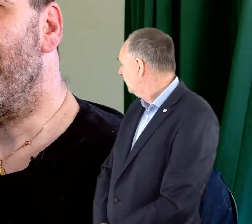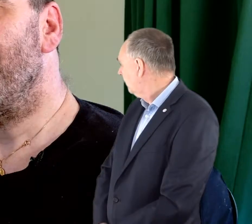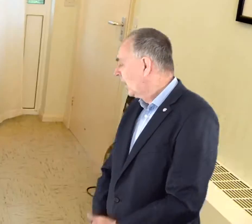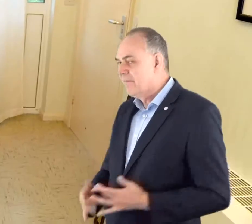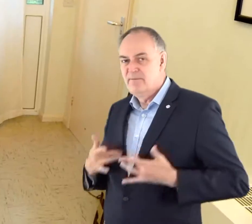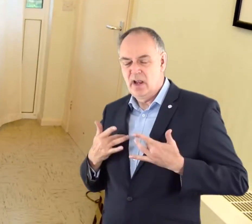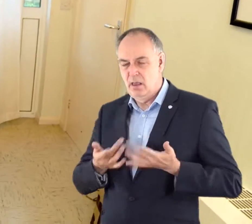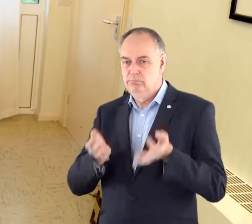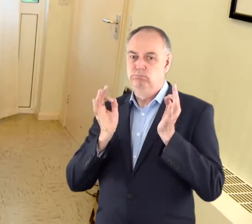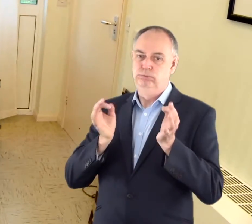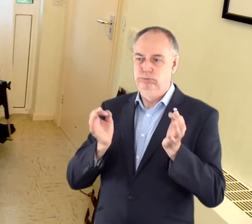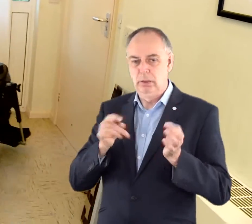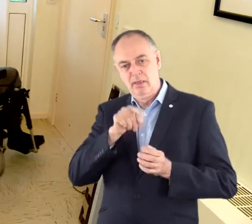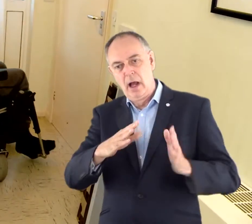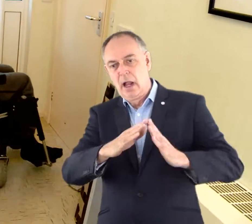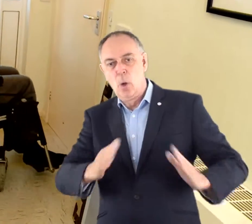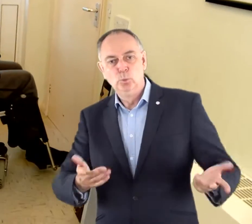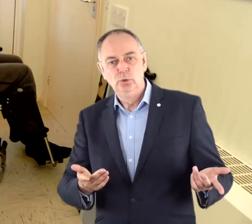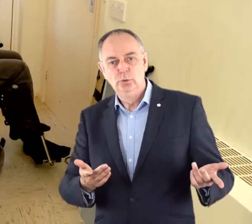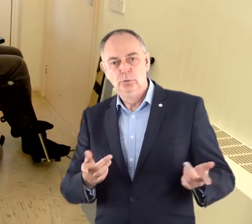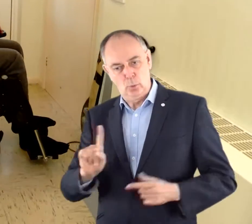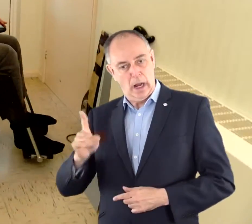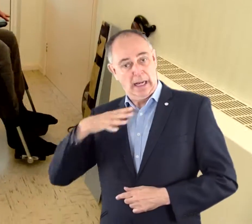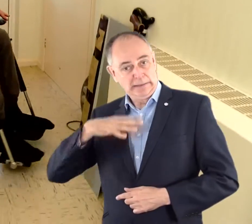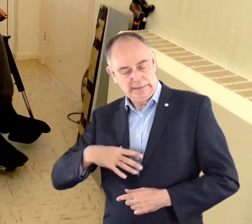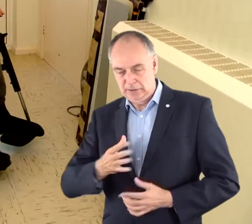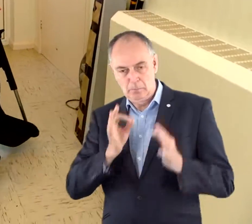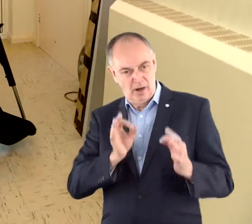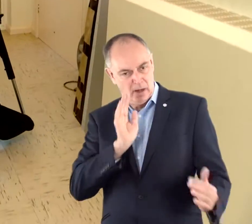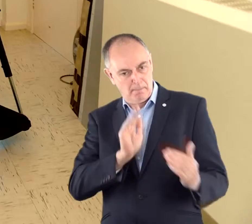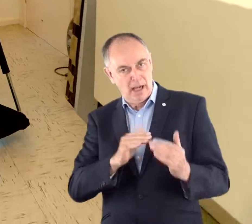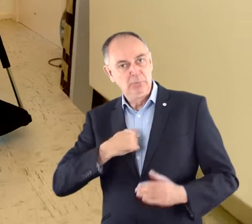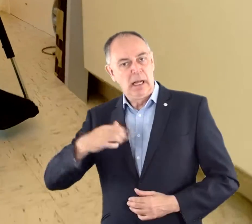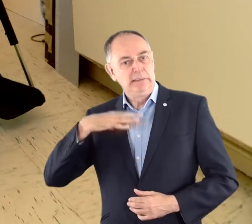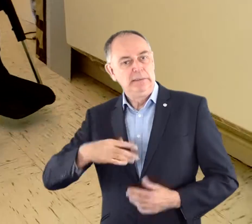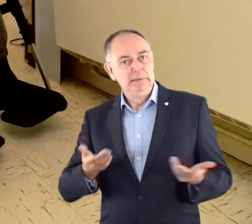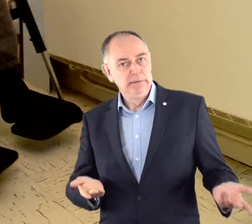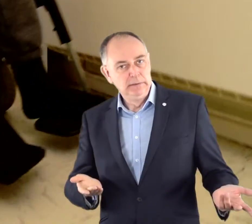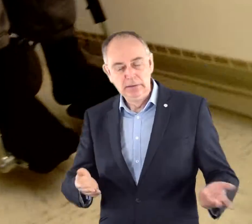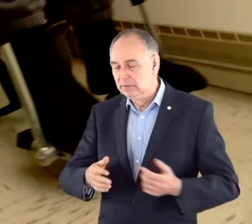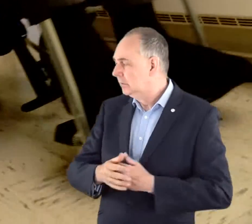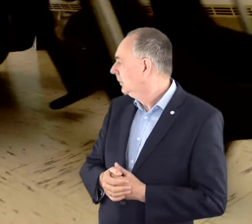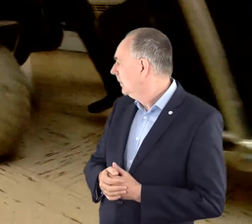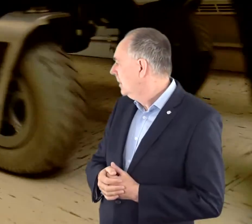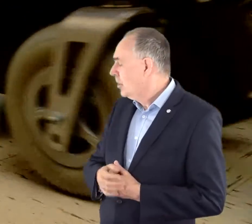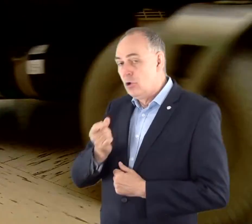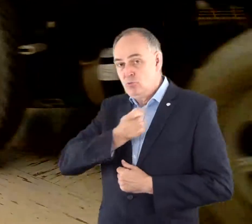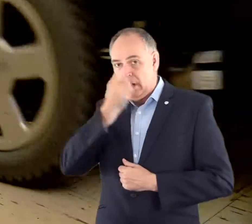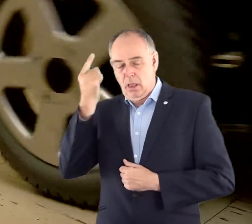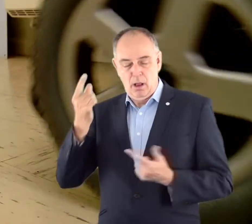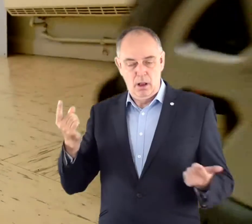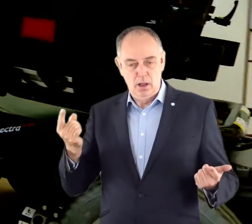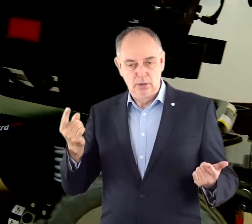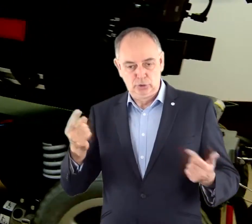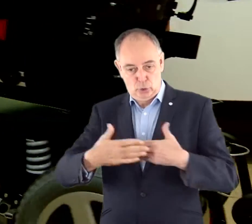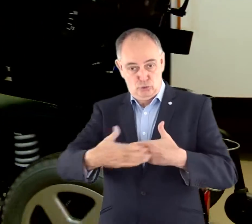your needs. I understand the benefit of doors that are the right width. All the